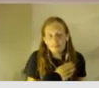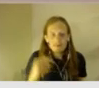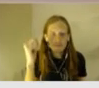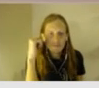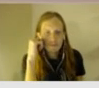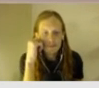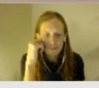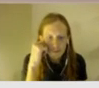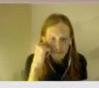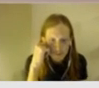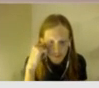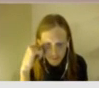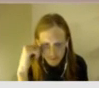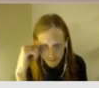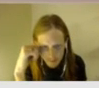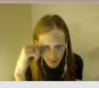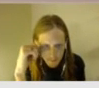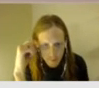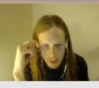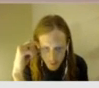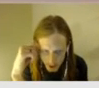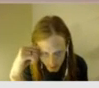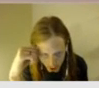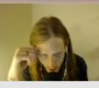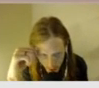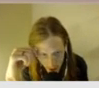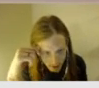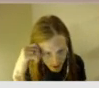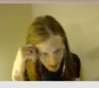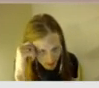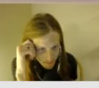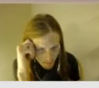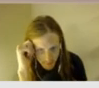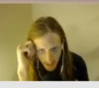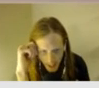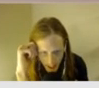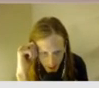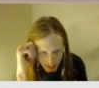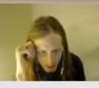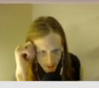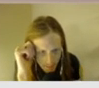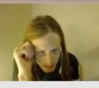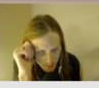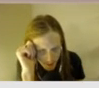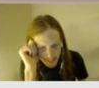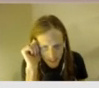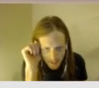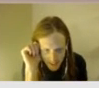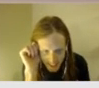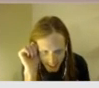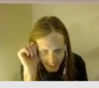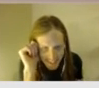of challenging to navigate that situation. Especially but, if you're Jewish. Yeah, exactly. I don't really know what that means, but